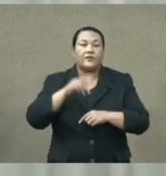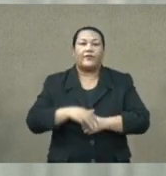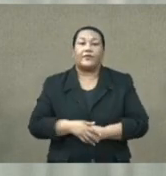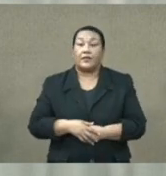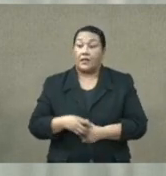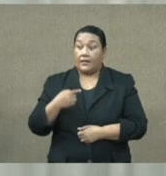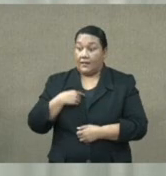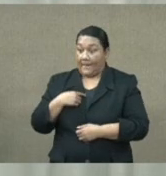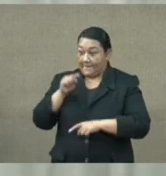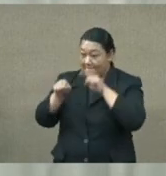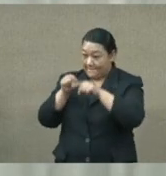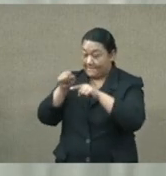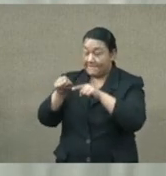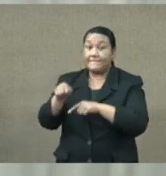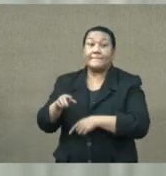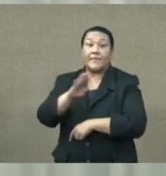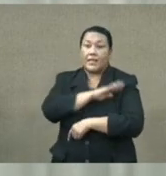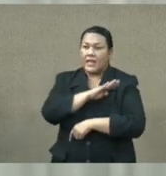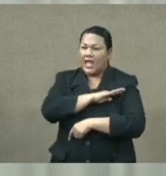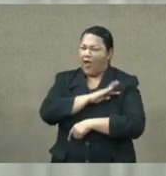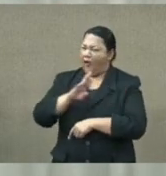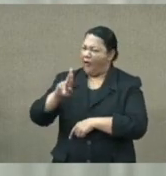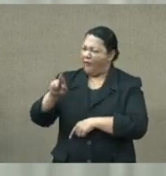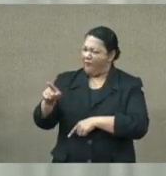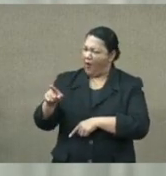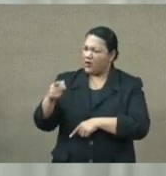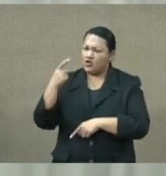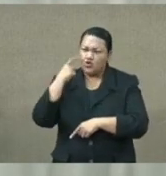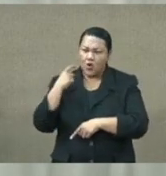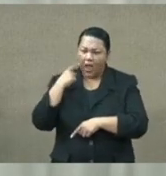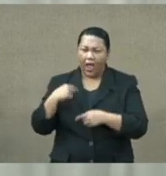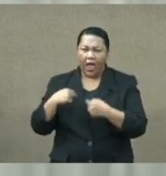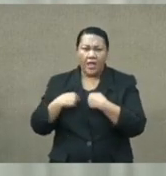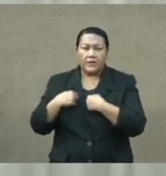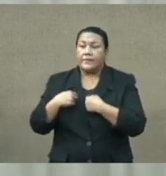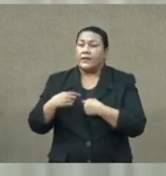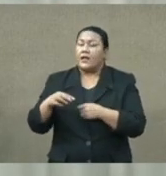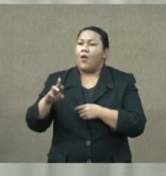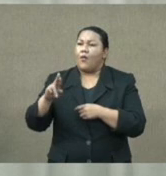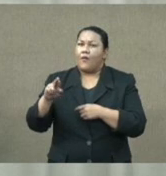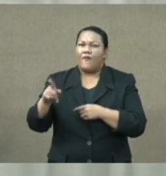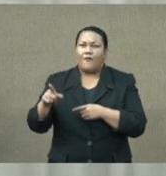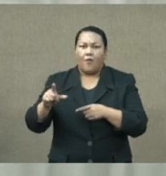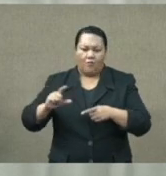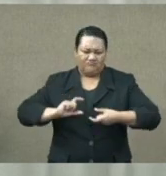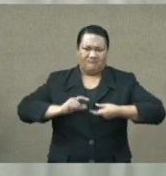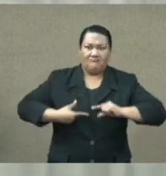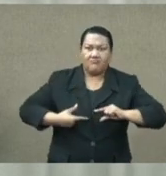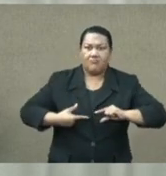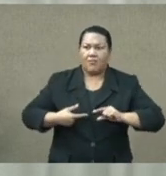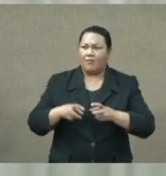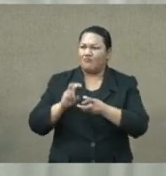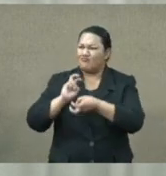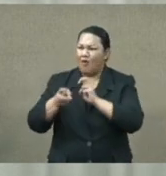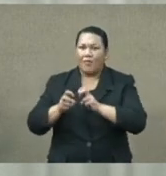Bainimarama today of attempting to create instability and chaos, which he can then attempt to to exploit for